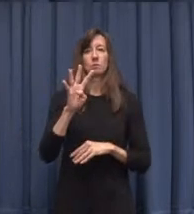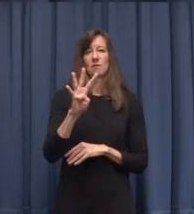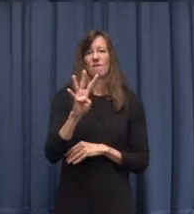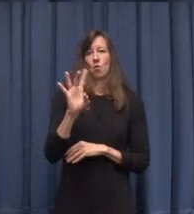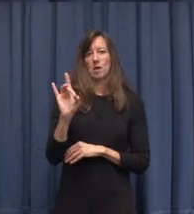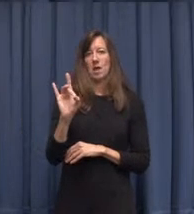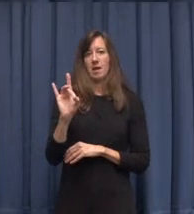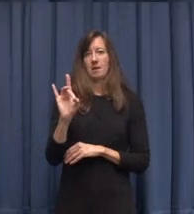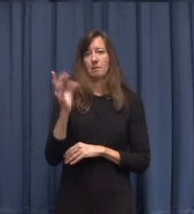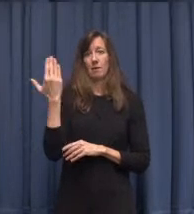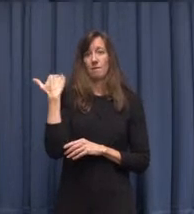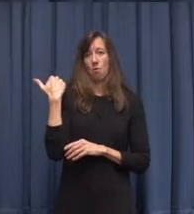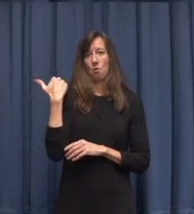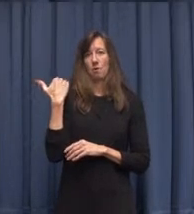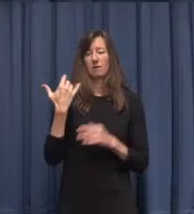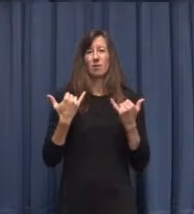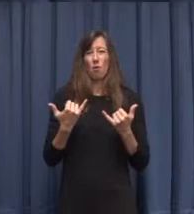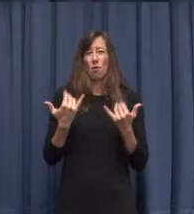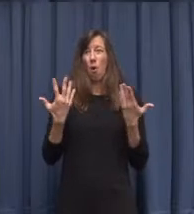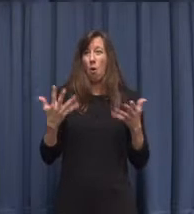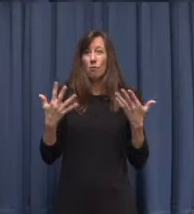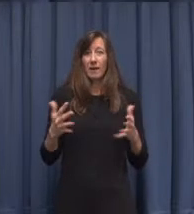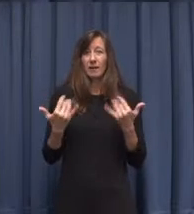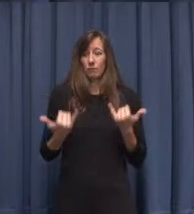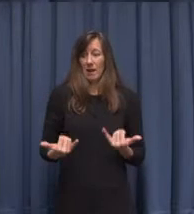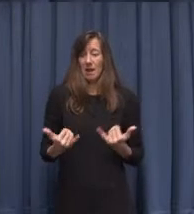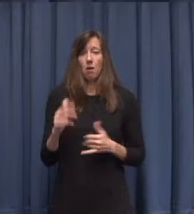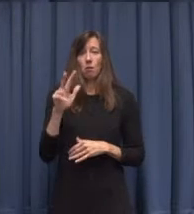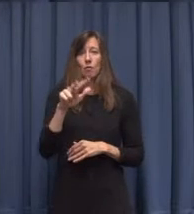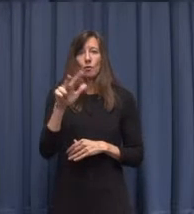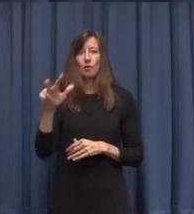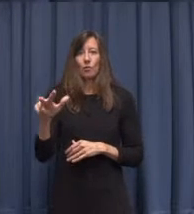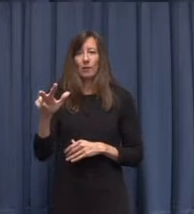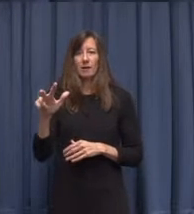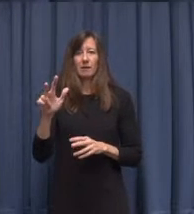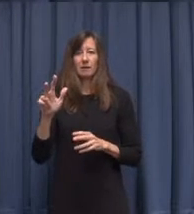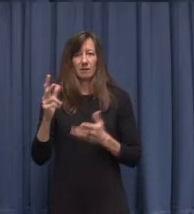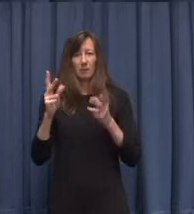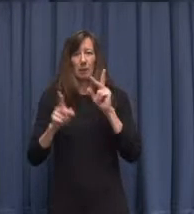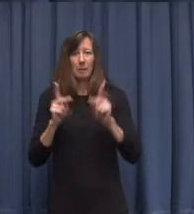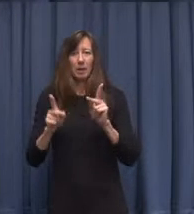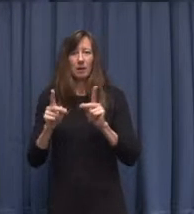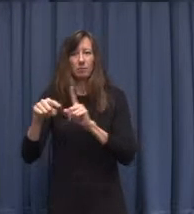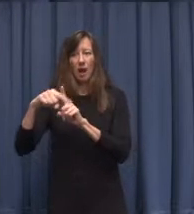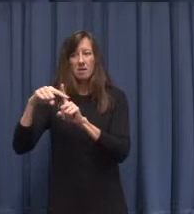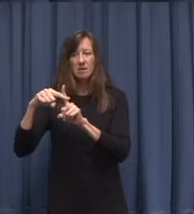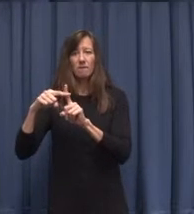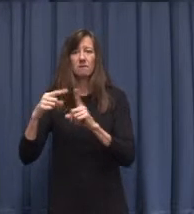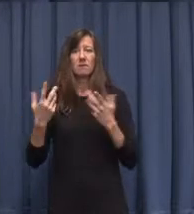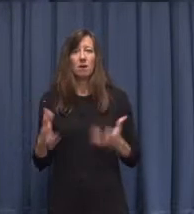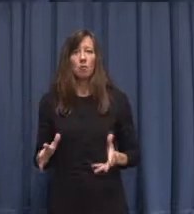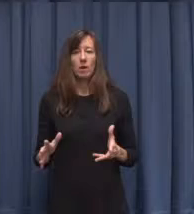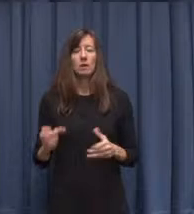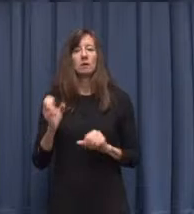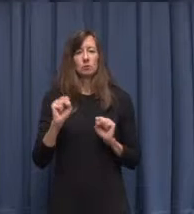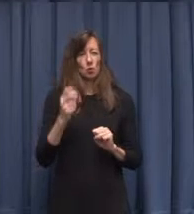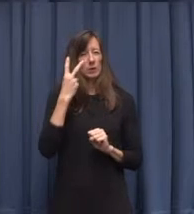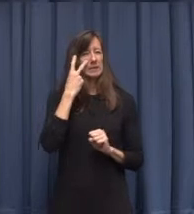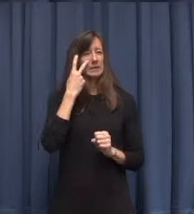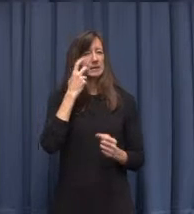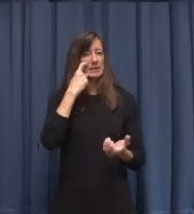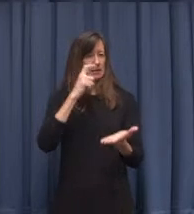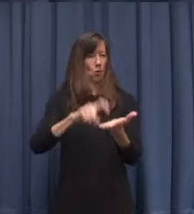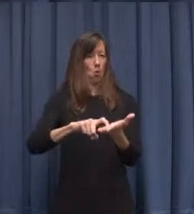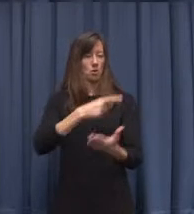48. So we're already at 33, and you can see just in the data and on the graphs